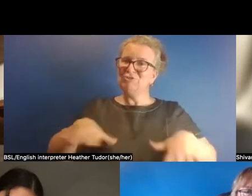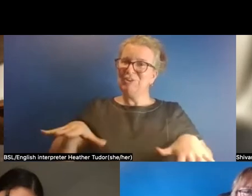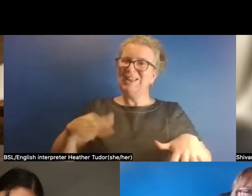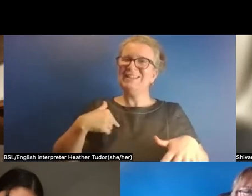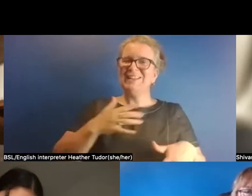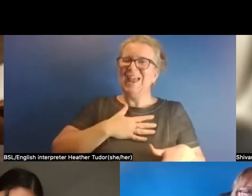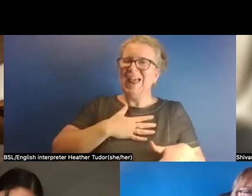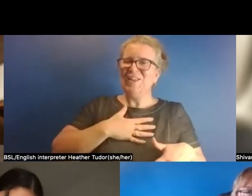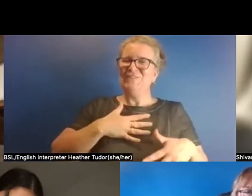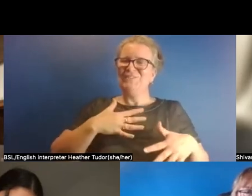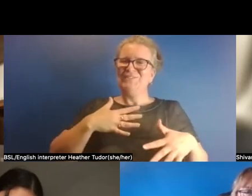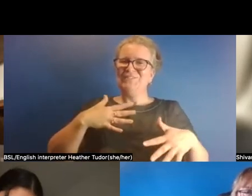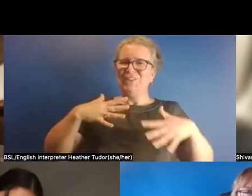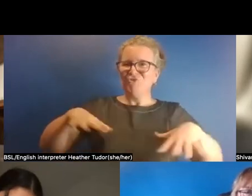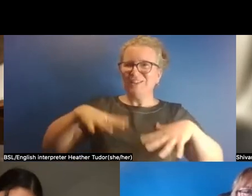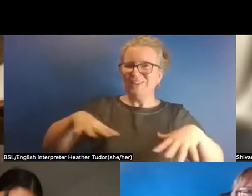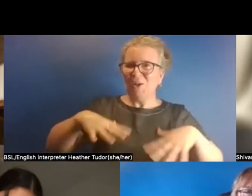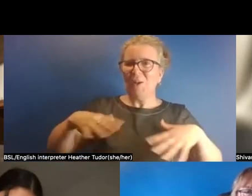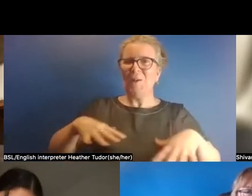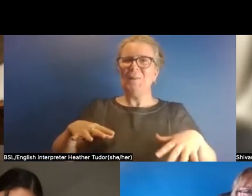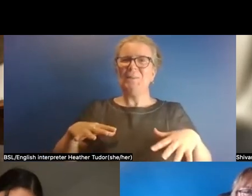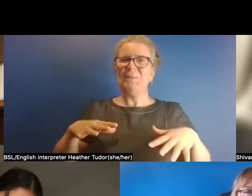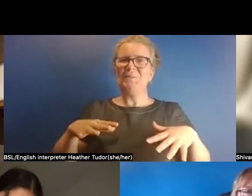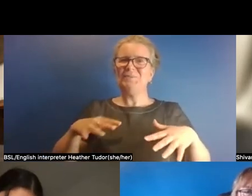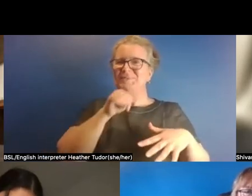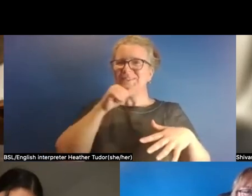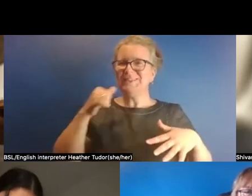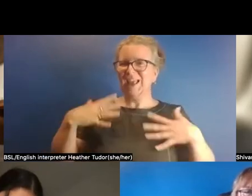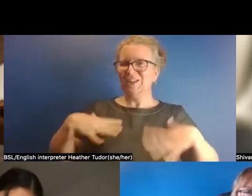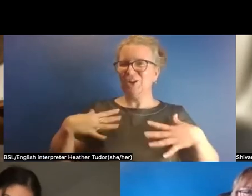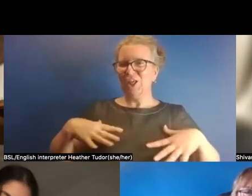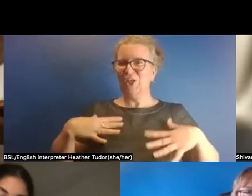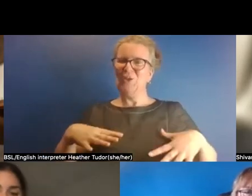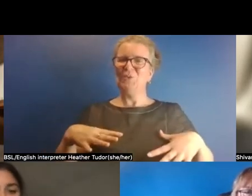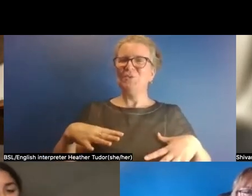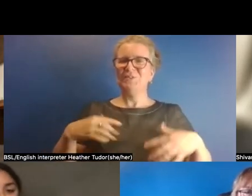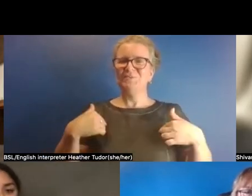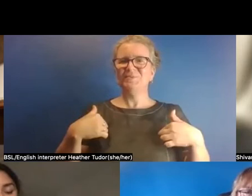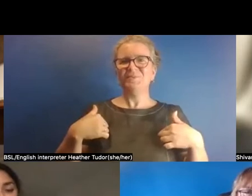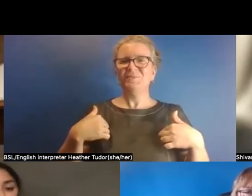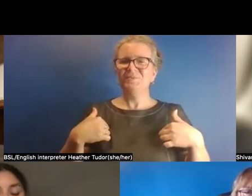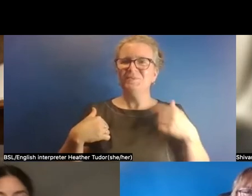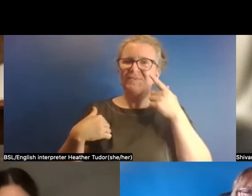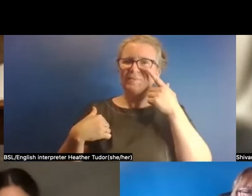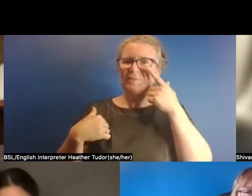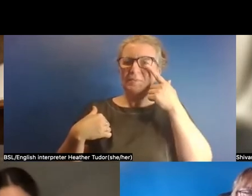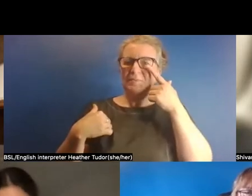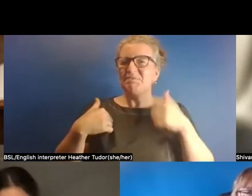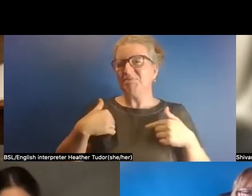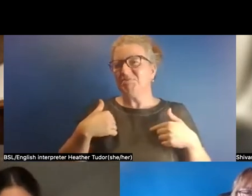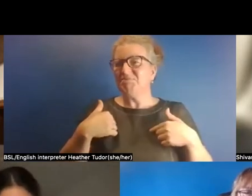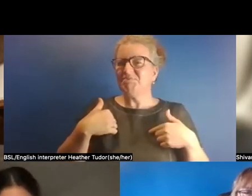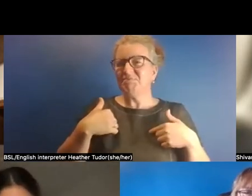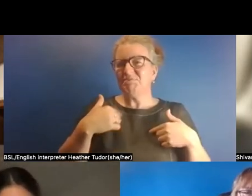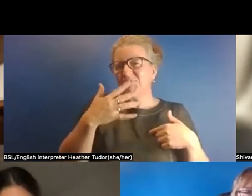dress up and love to wear nice clothes. So I was, 6